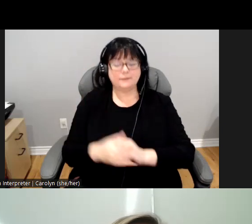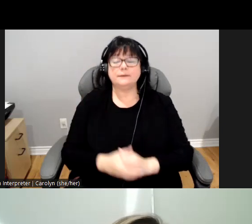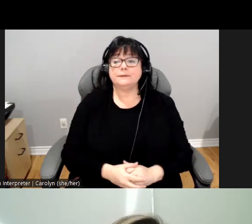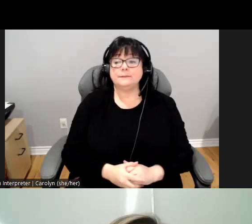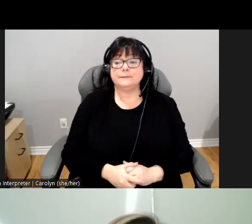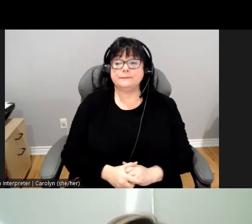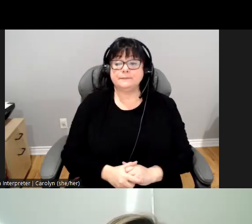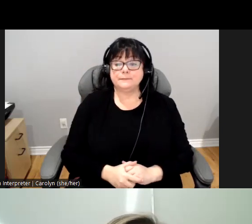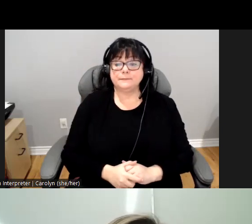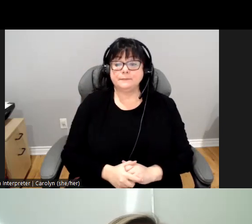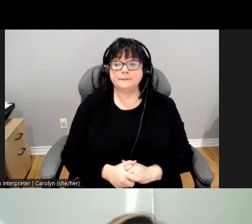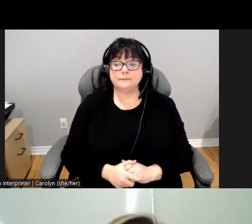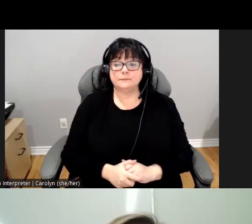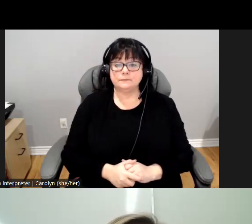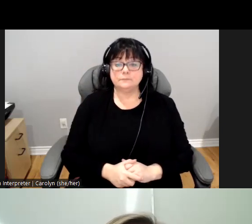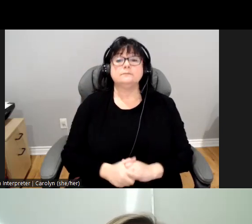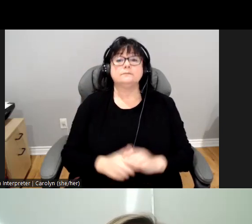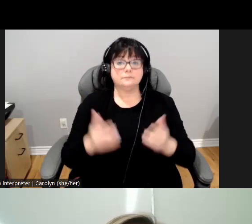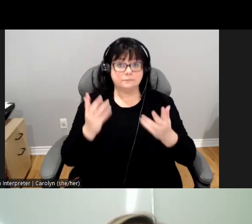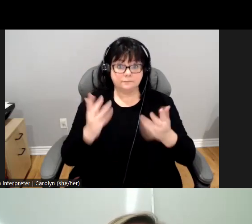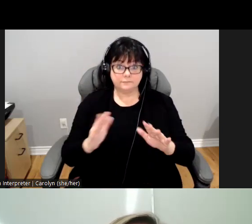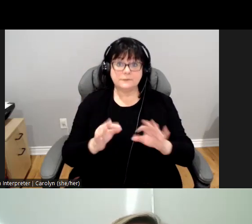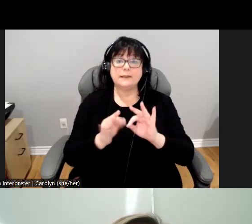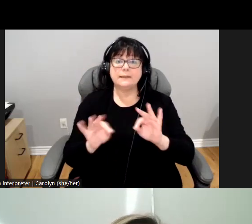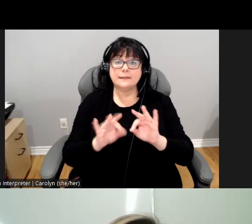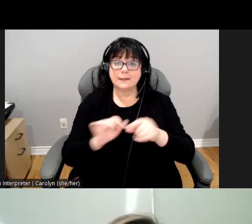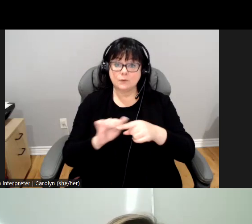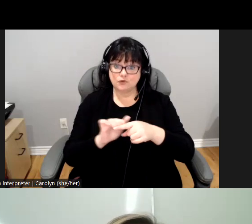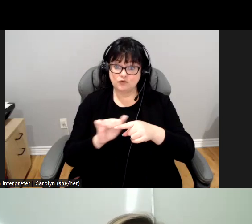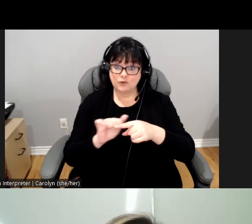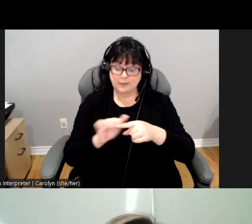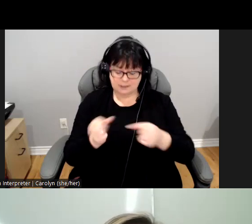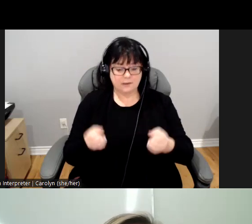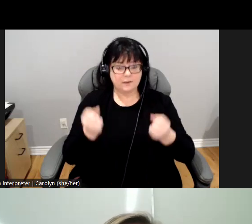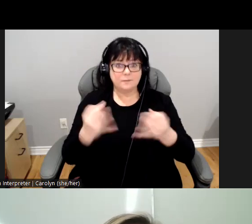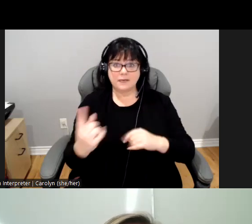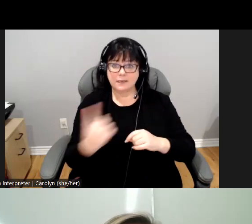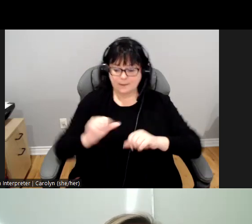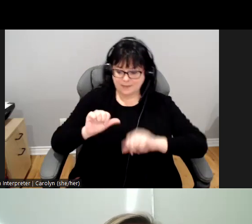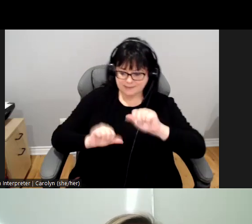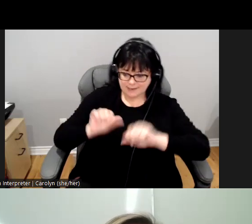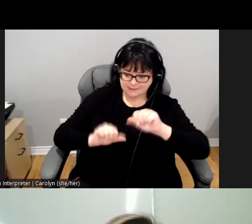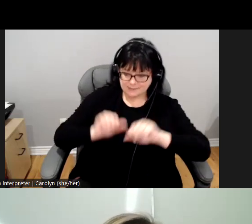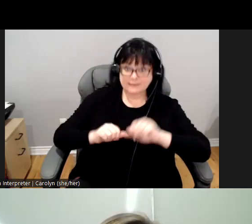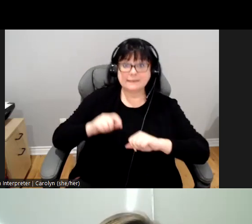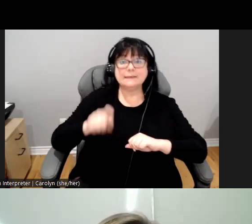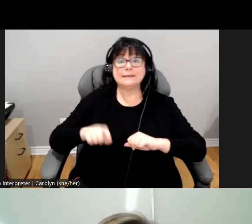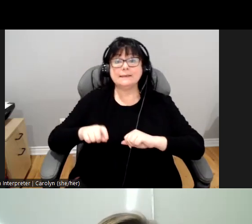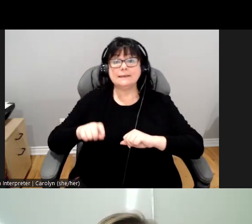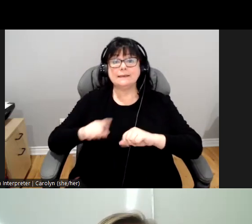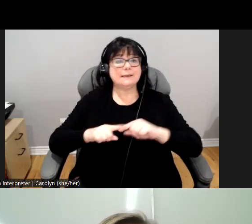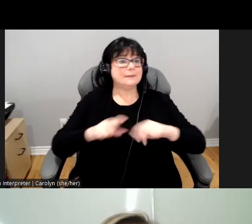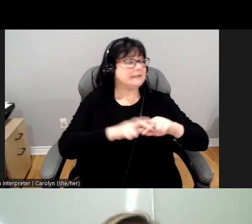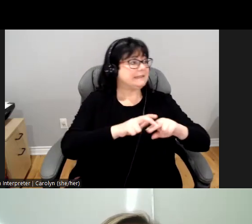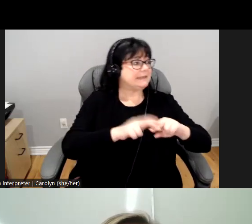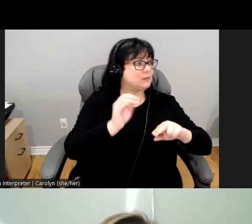that had been assessed for service for language training, but they were waitlisted because there just weren't seats available. So that was